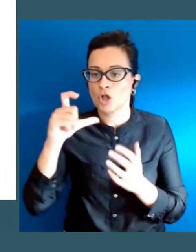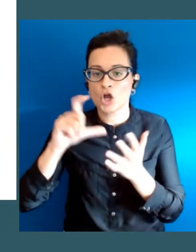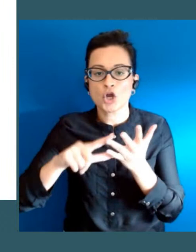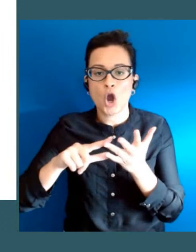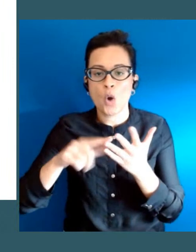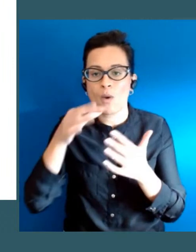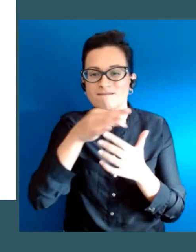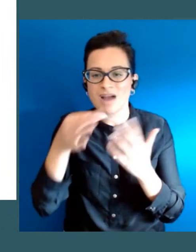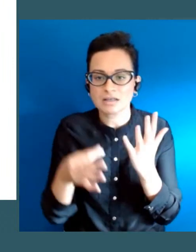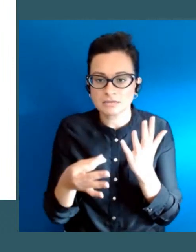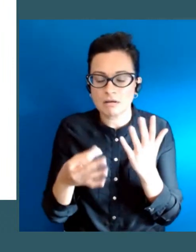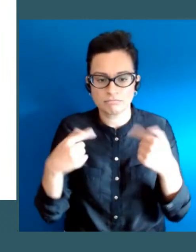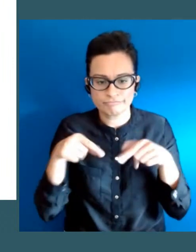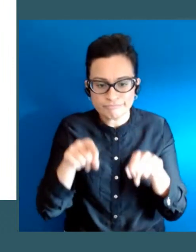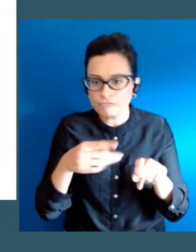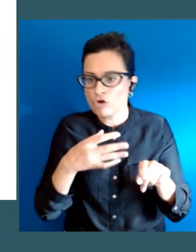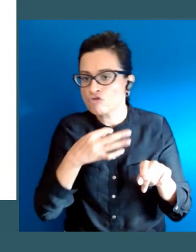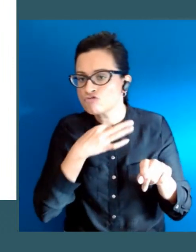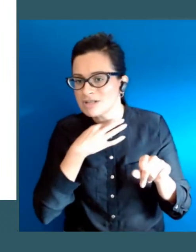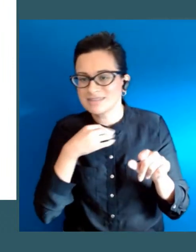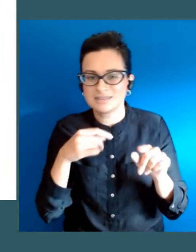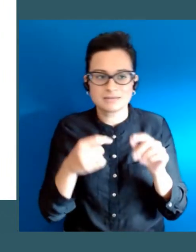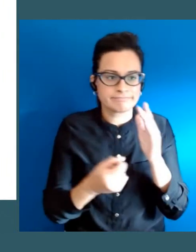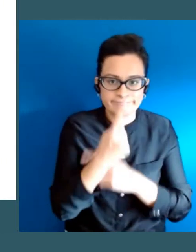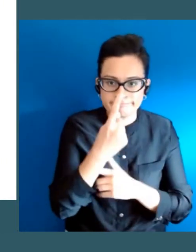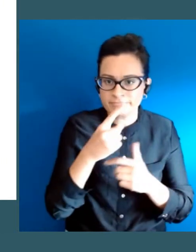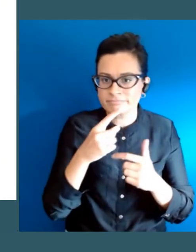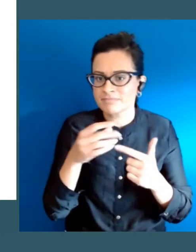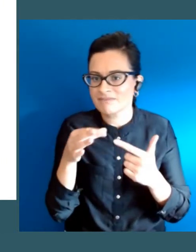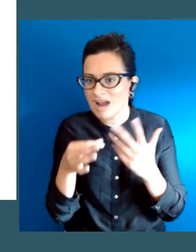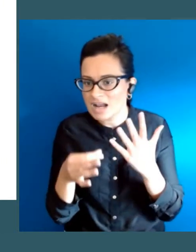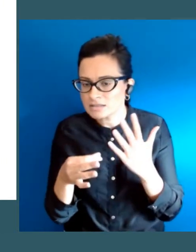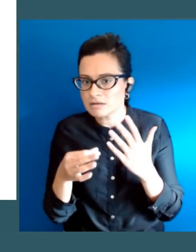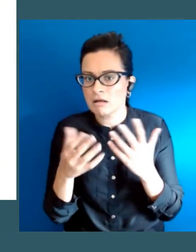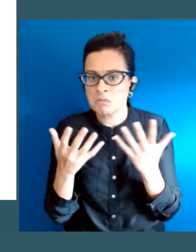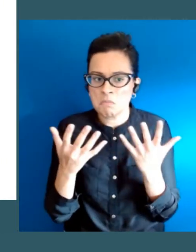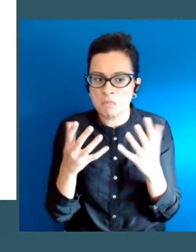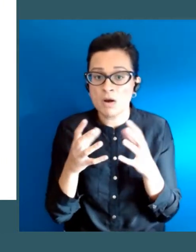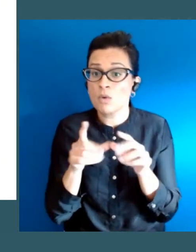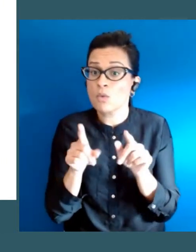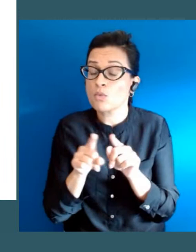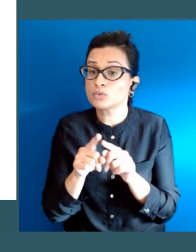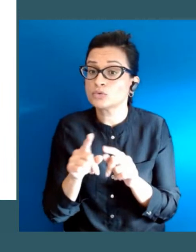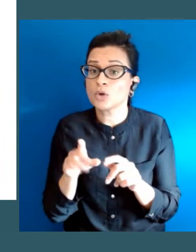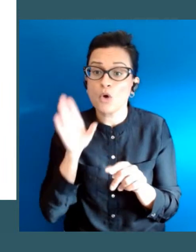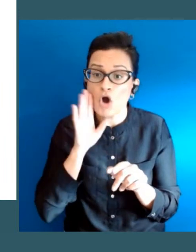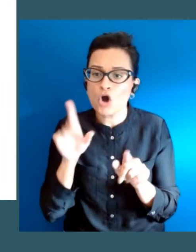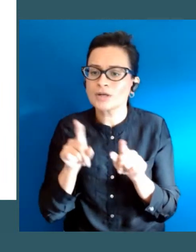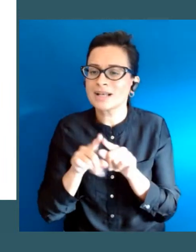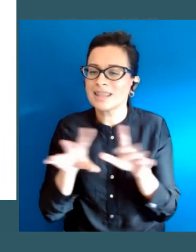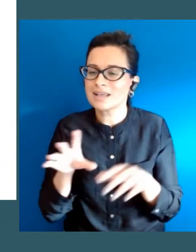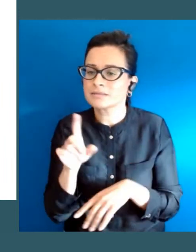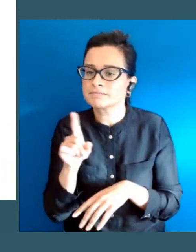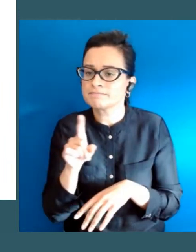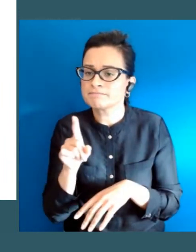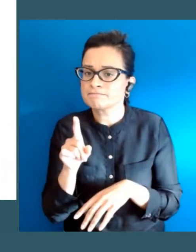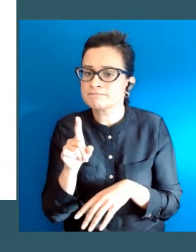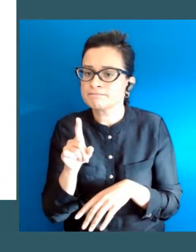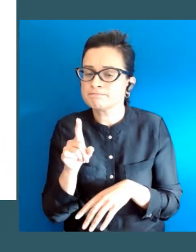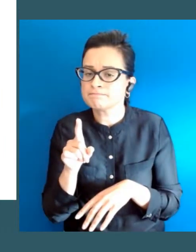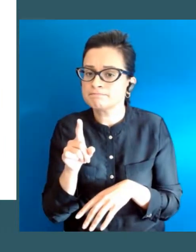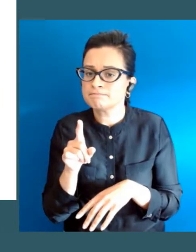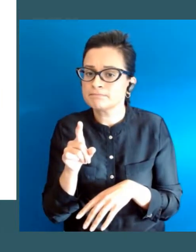risk factors, etc. But and you would have heard about how important it is with the